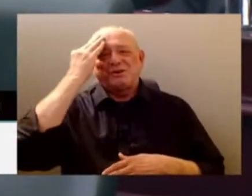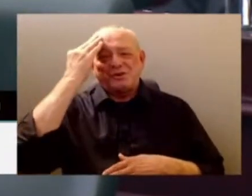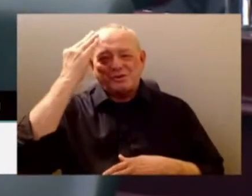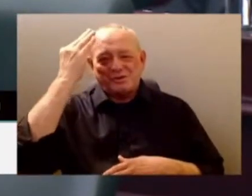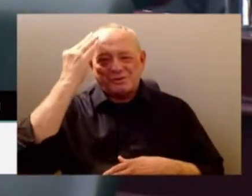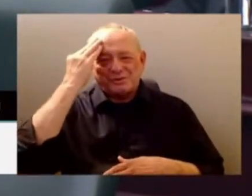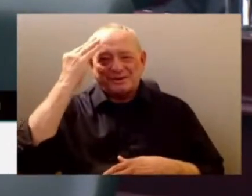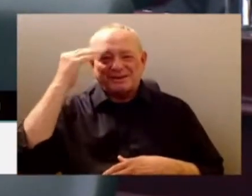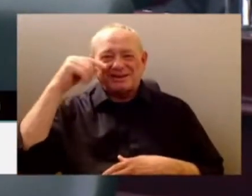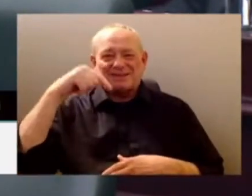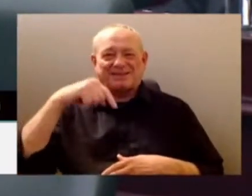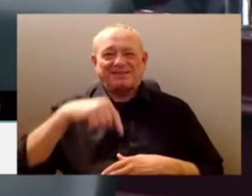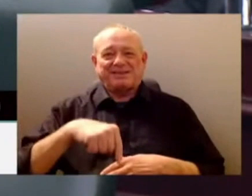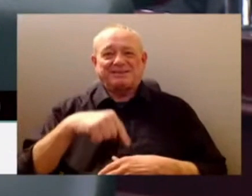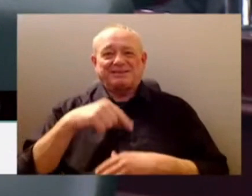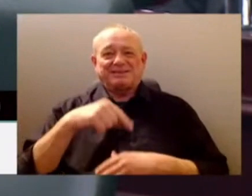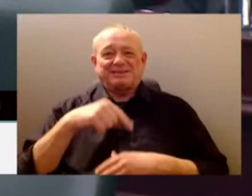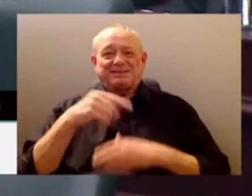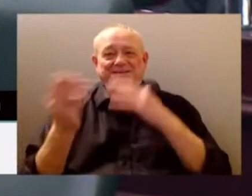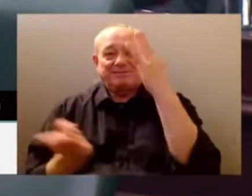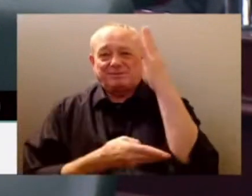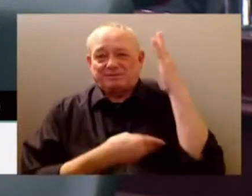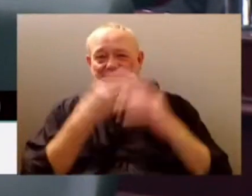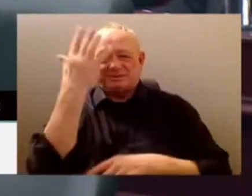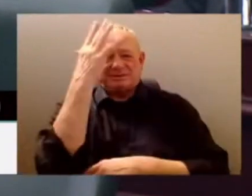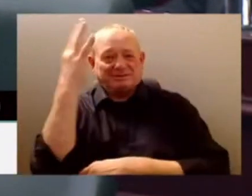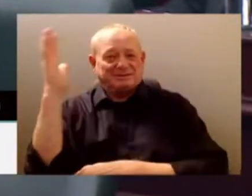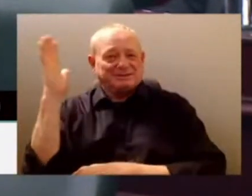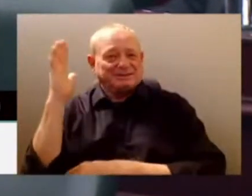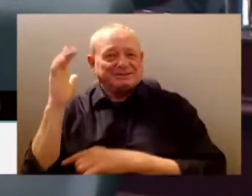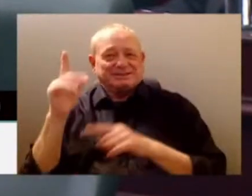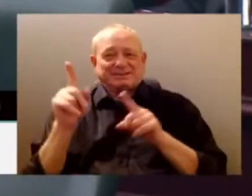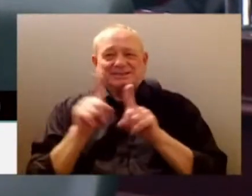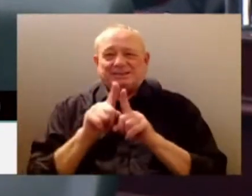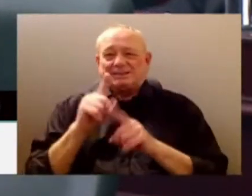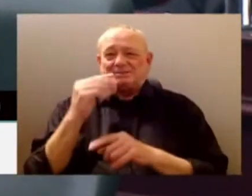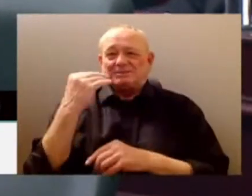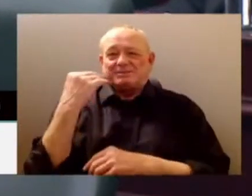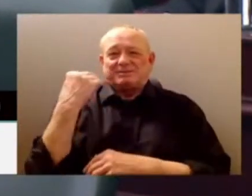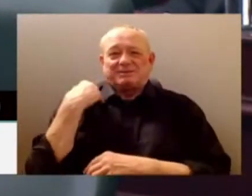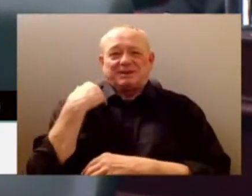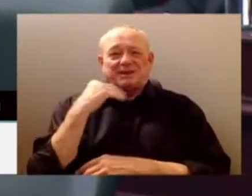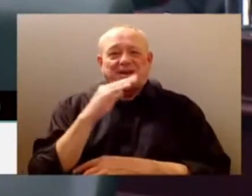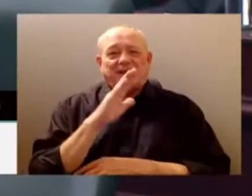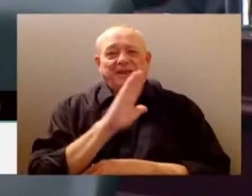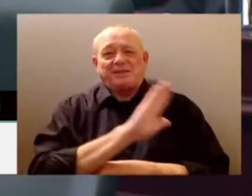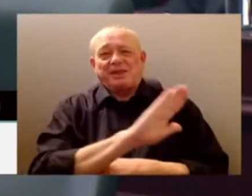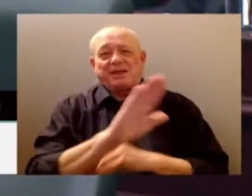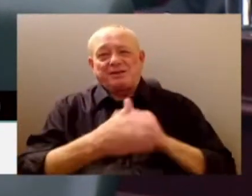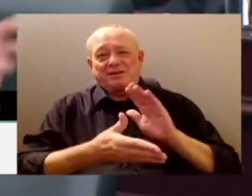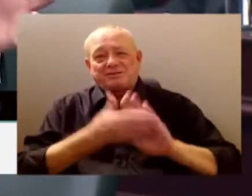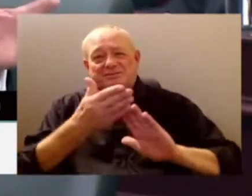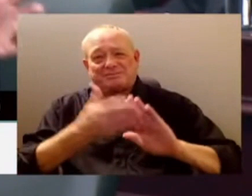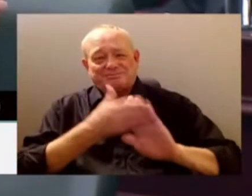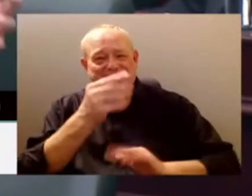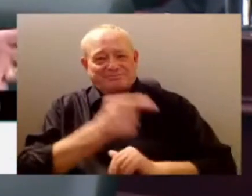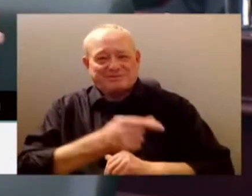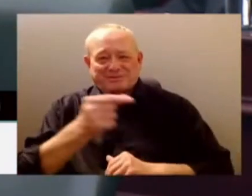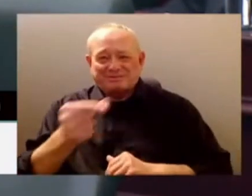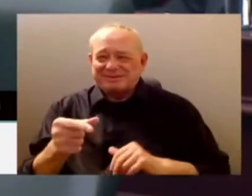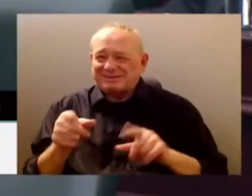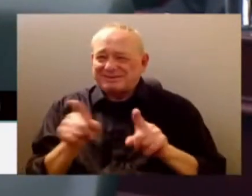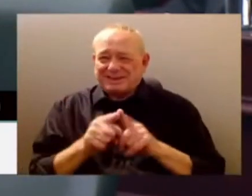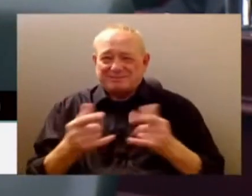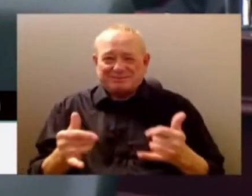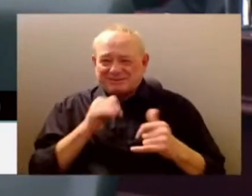was the same forest practice that was happening while they were in power, and so this is continuing on. We know we have a world-class organization when we